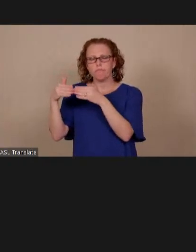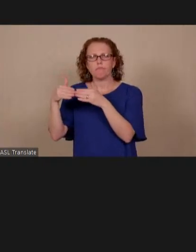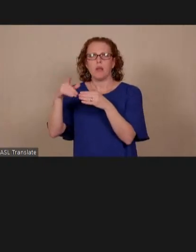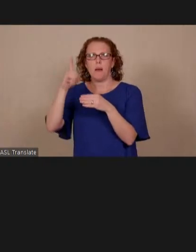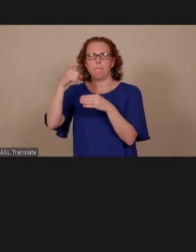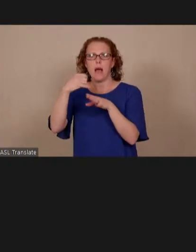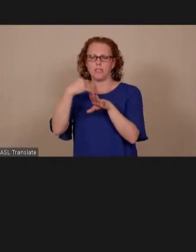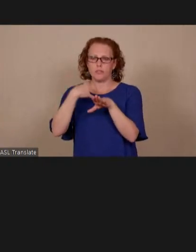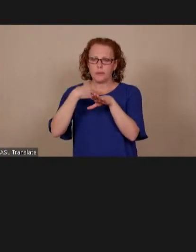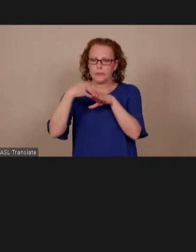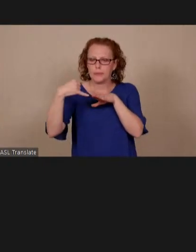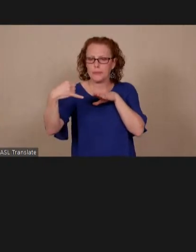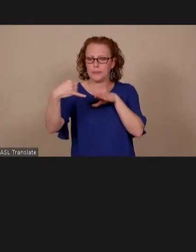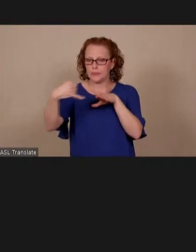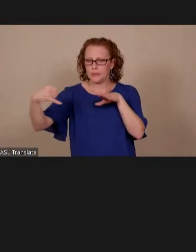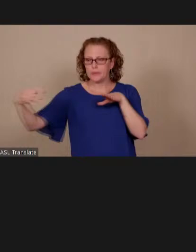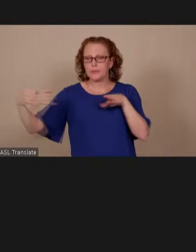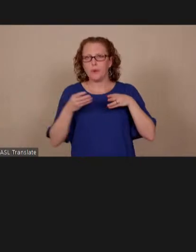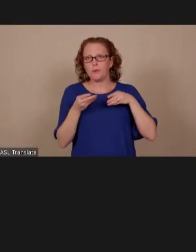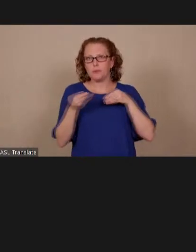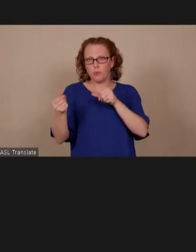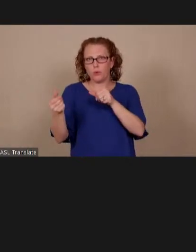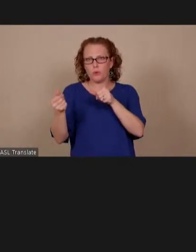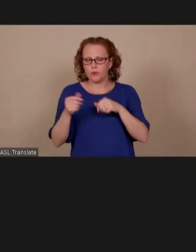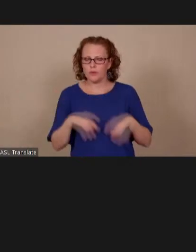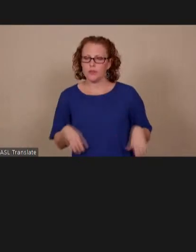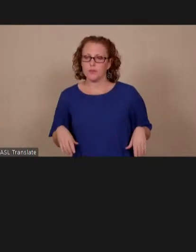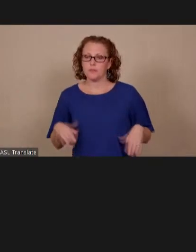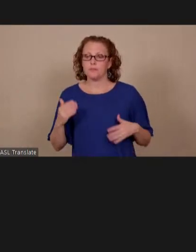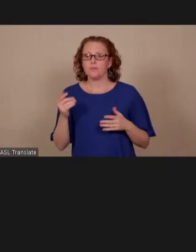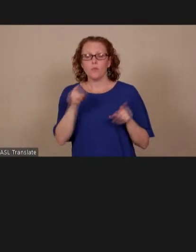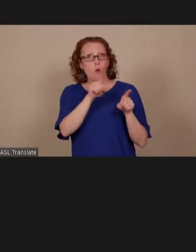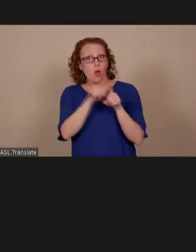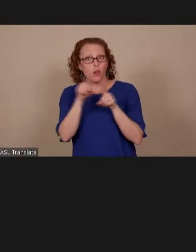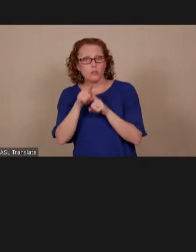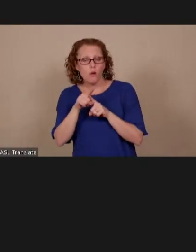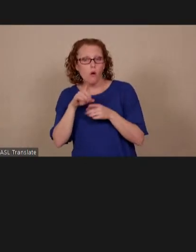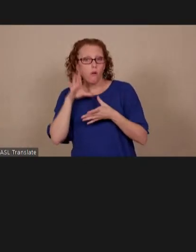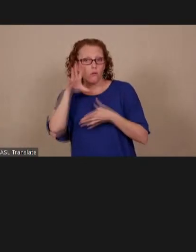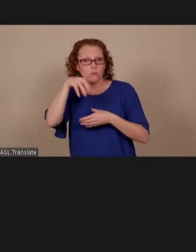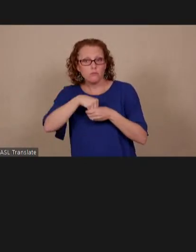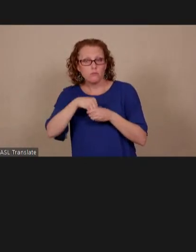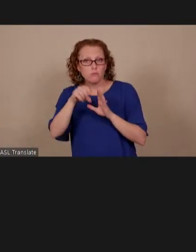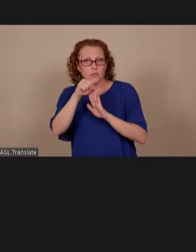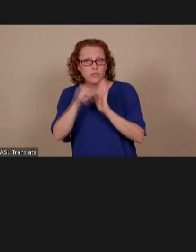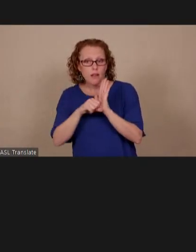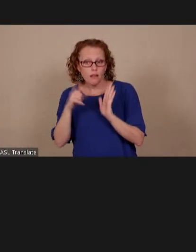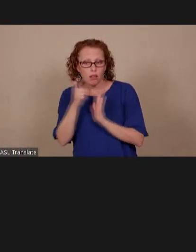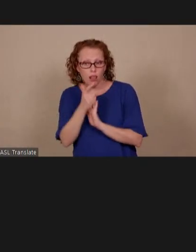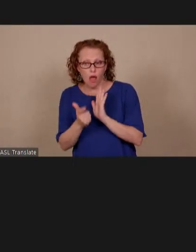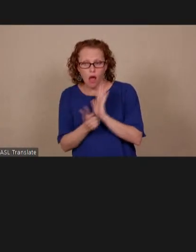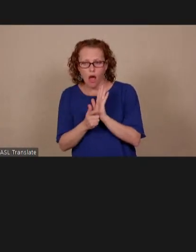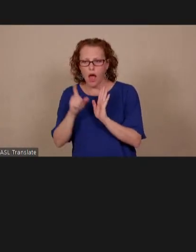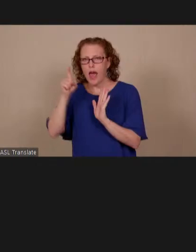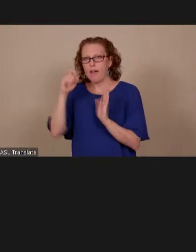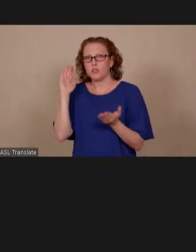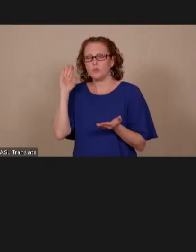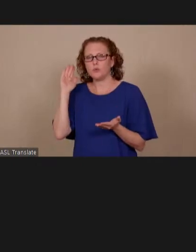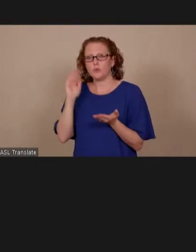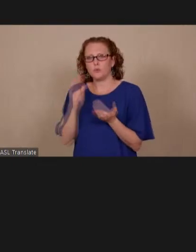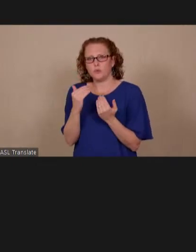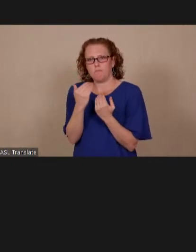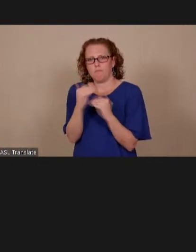interest should be preserved to minimize neighborhoods from being split up. A community